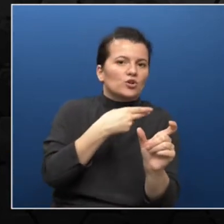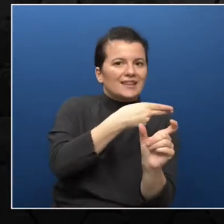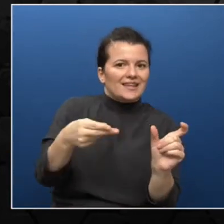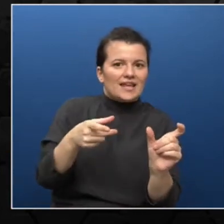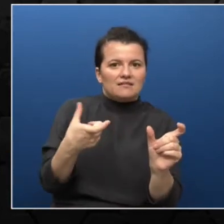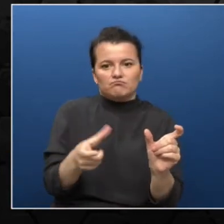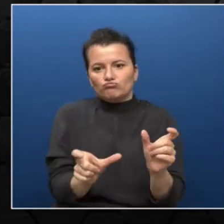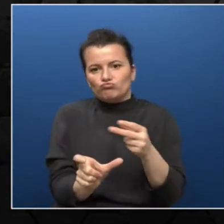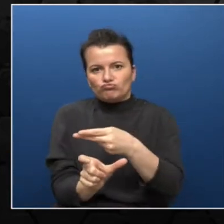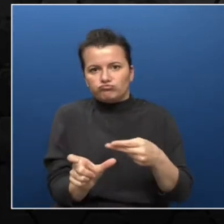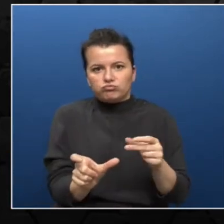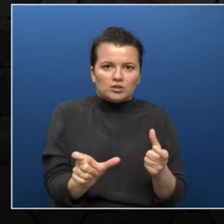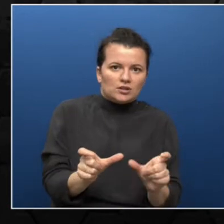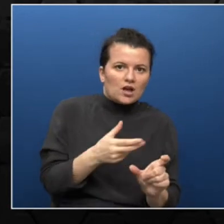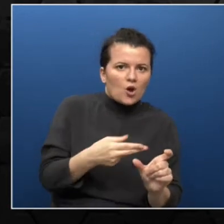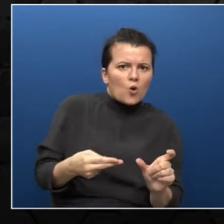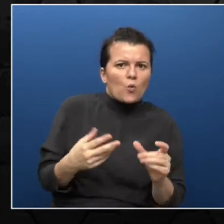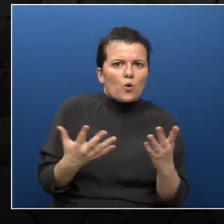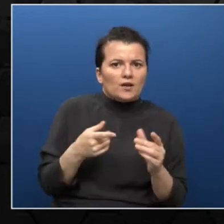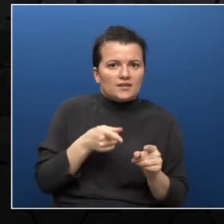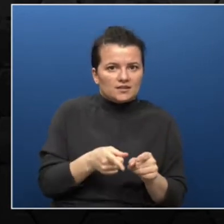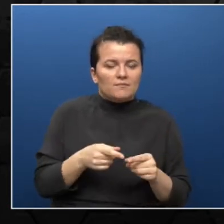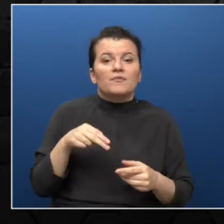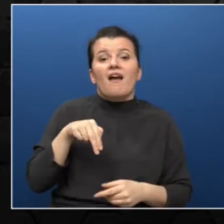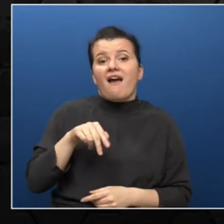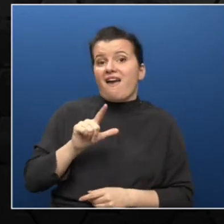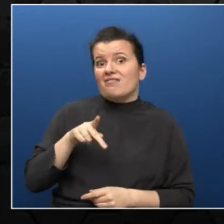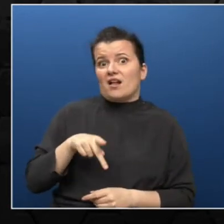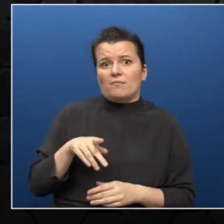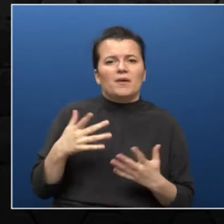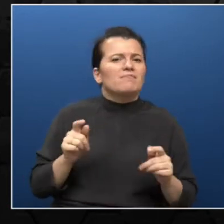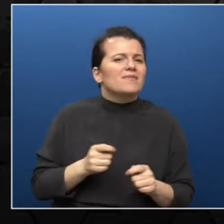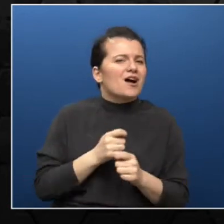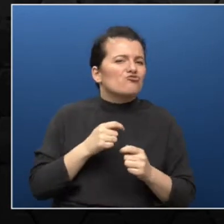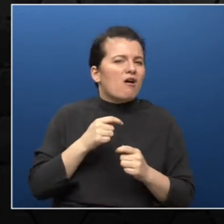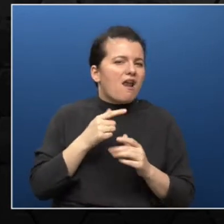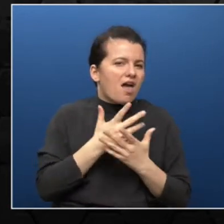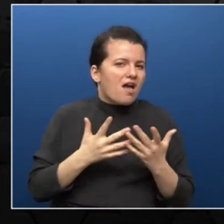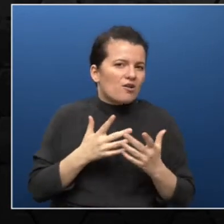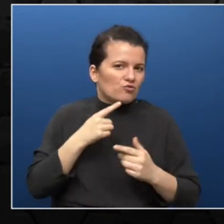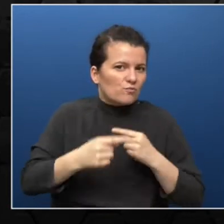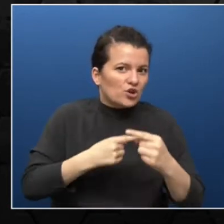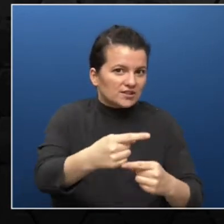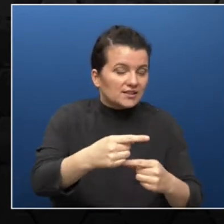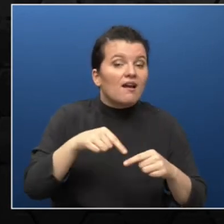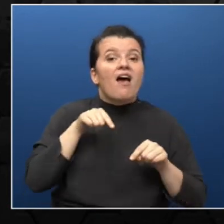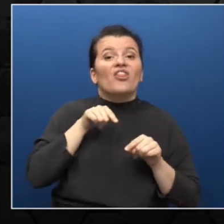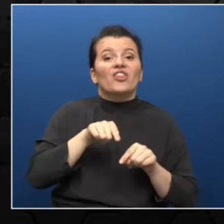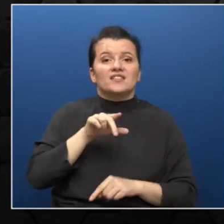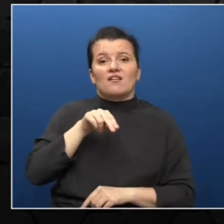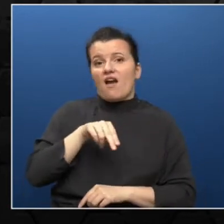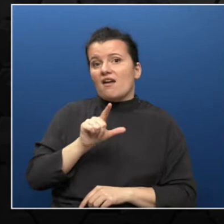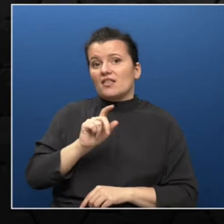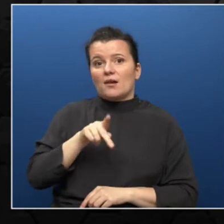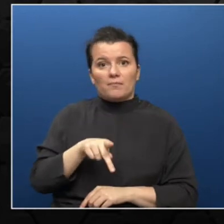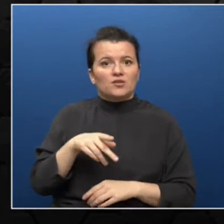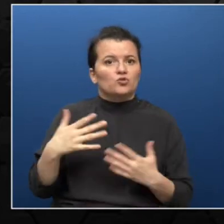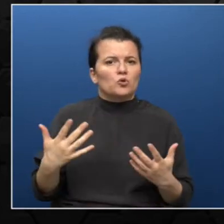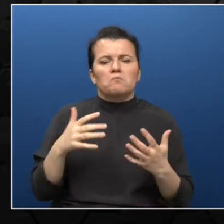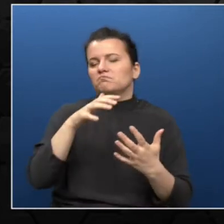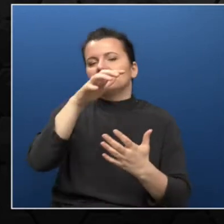very popular NLP technique that we use. So when we are generally using a sentence, and then